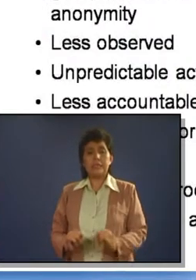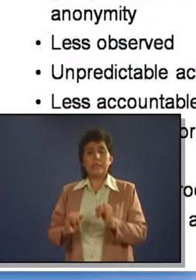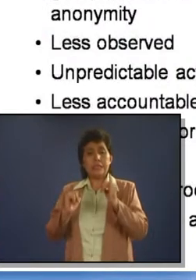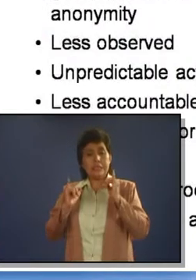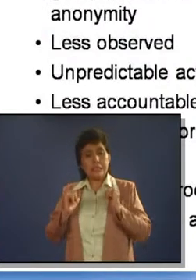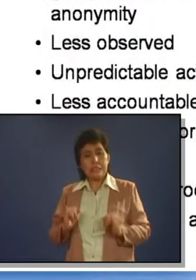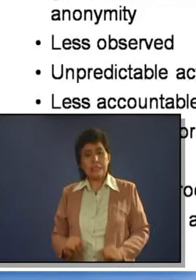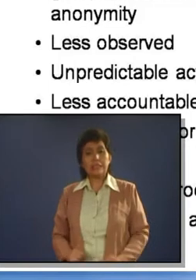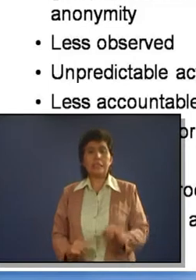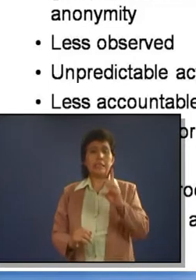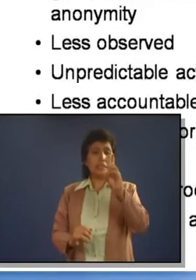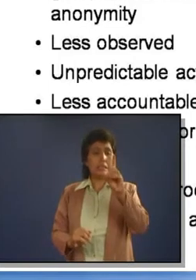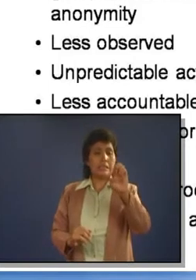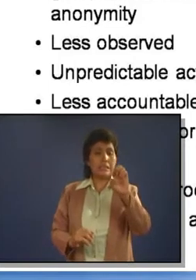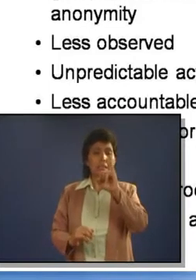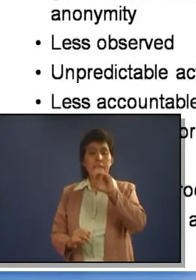individuation. Now, what is